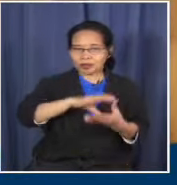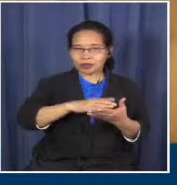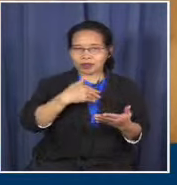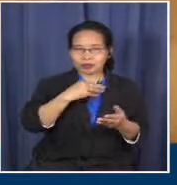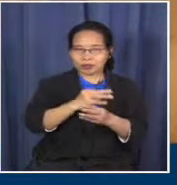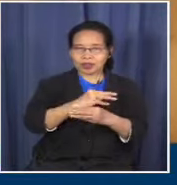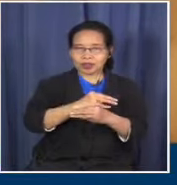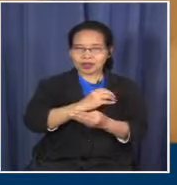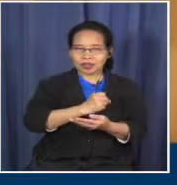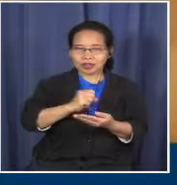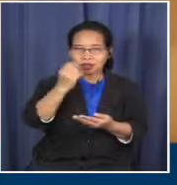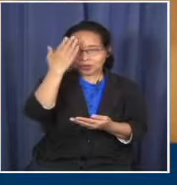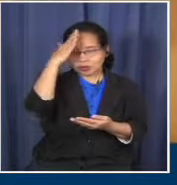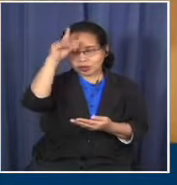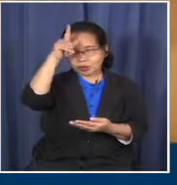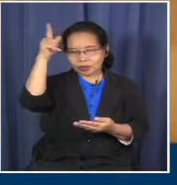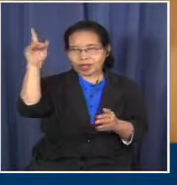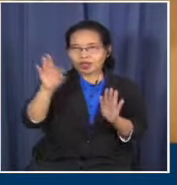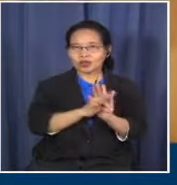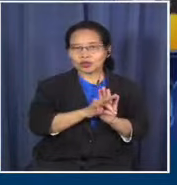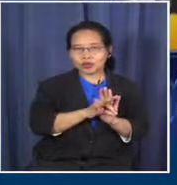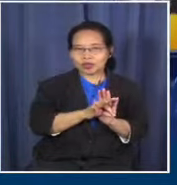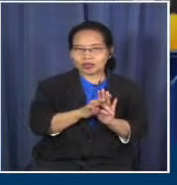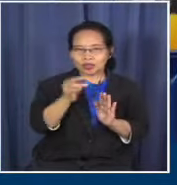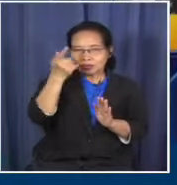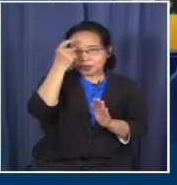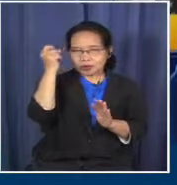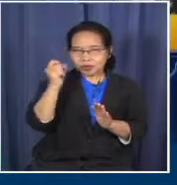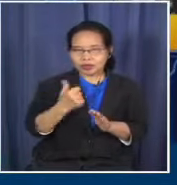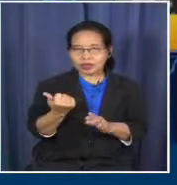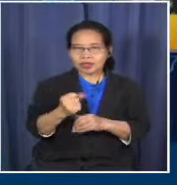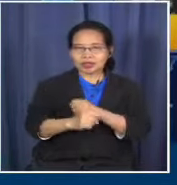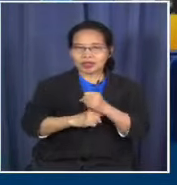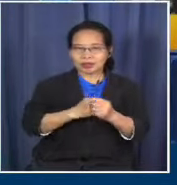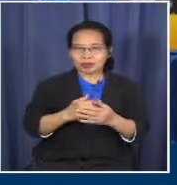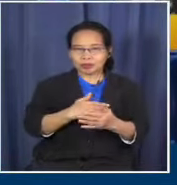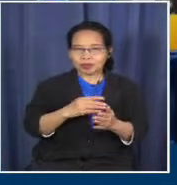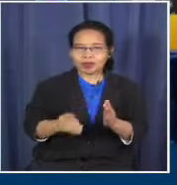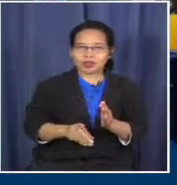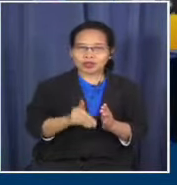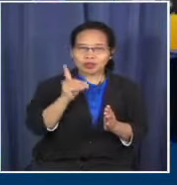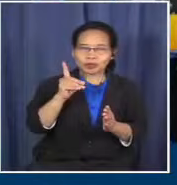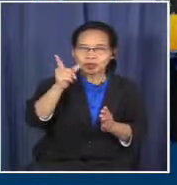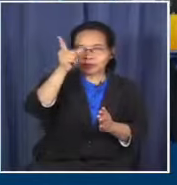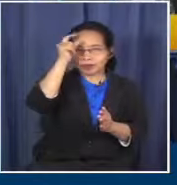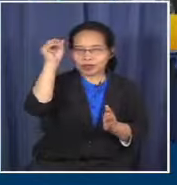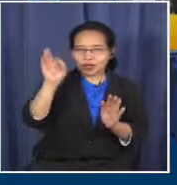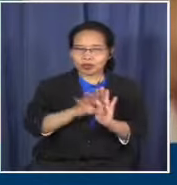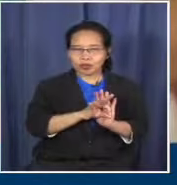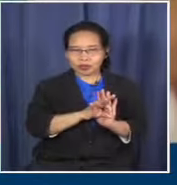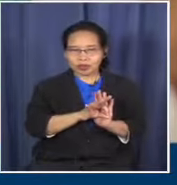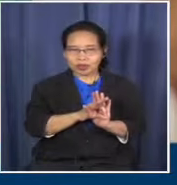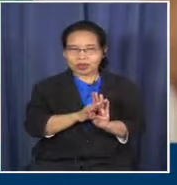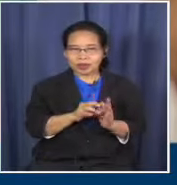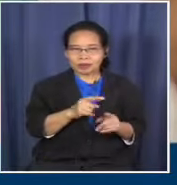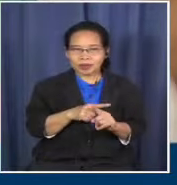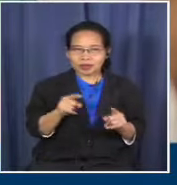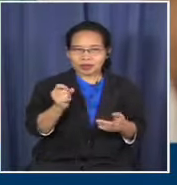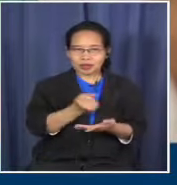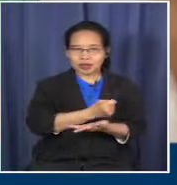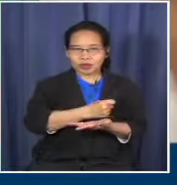gumawa ng kanta na yun, di alam yung black hole eh. Kasi I believe that the maker of that song didn't know about the black